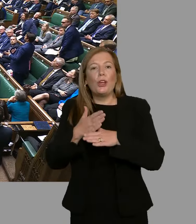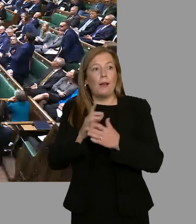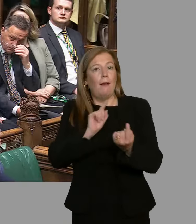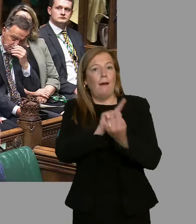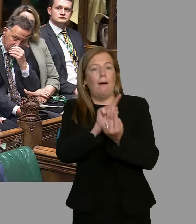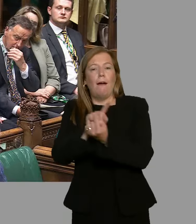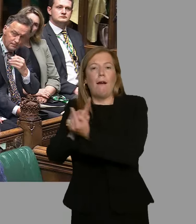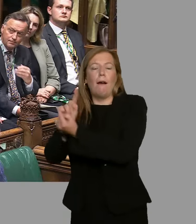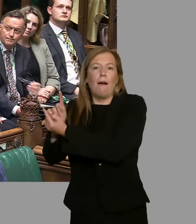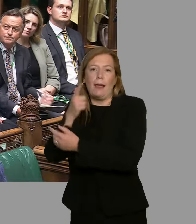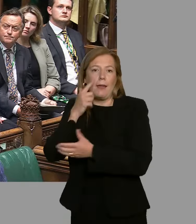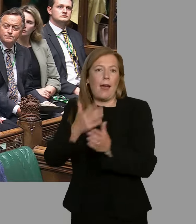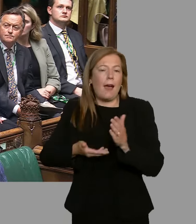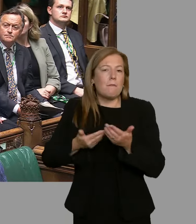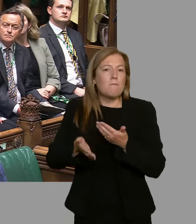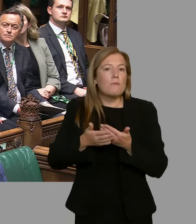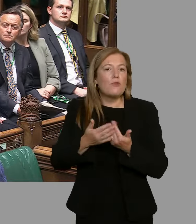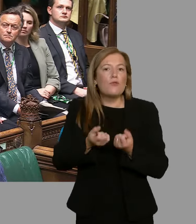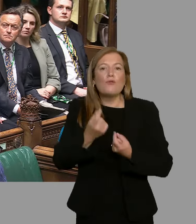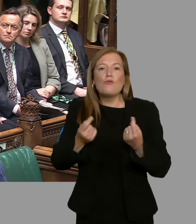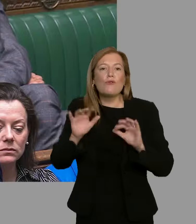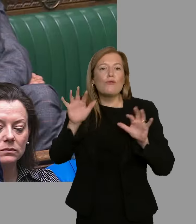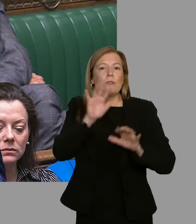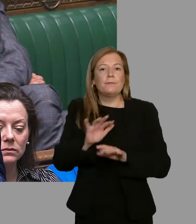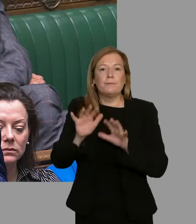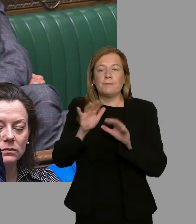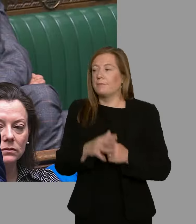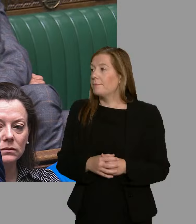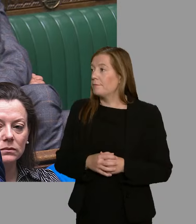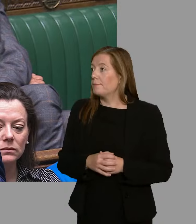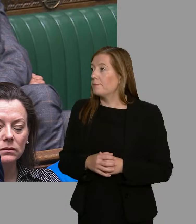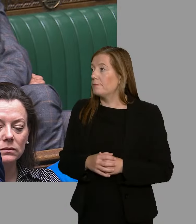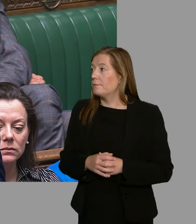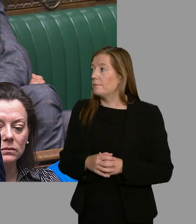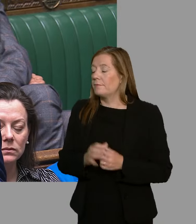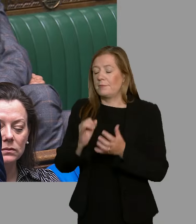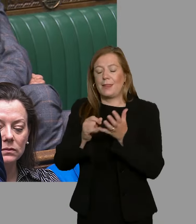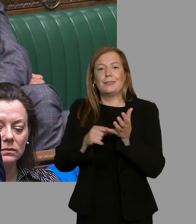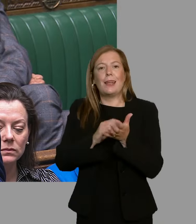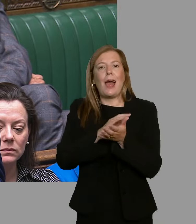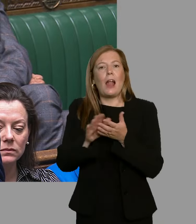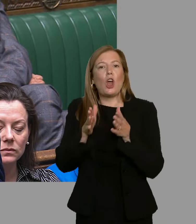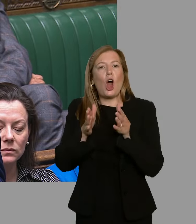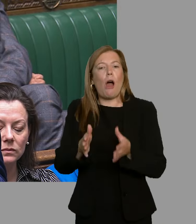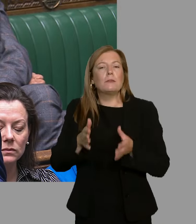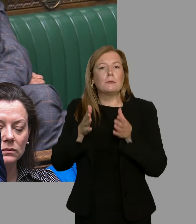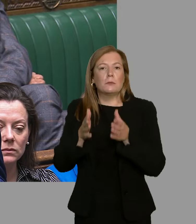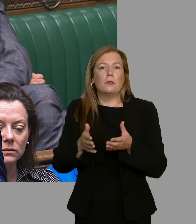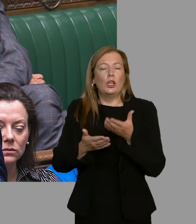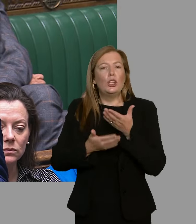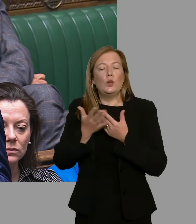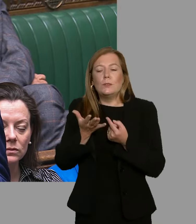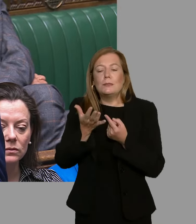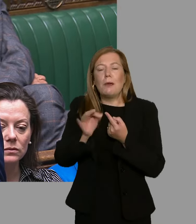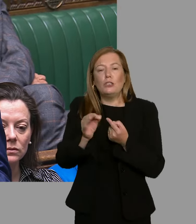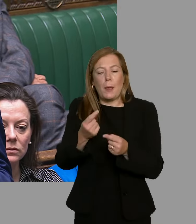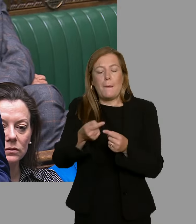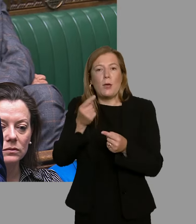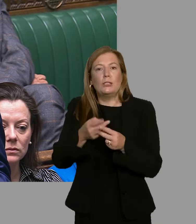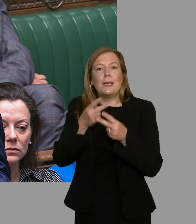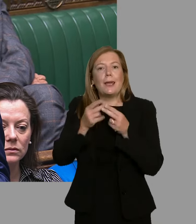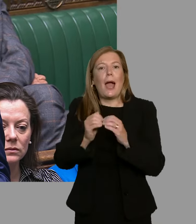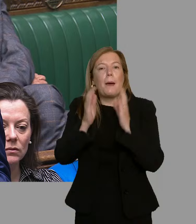to upgrade St Helier Hospital, including the delivery of a new specialist emergency care building, have been put back by 10 years. Now,